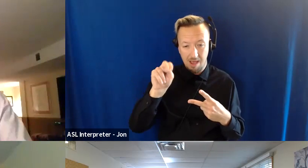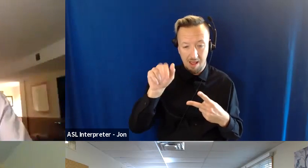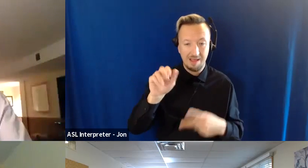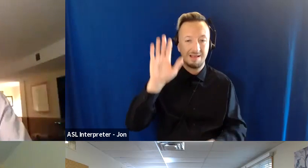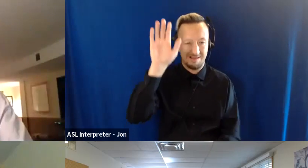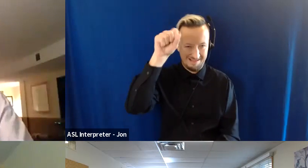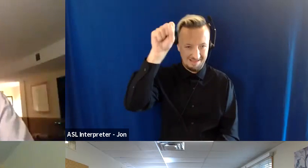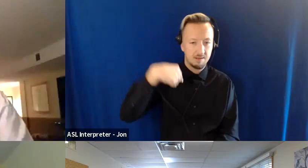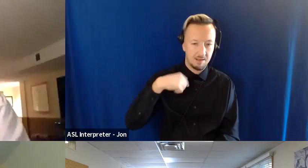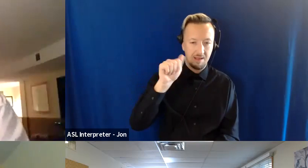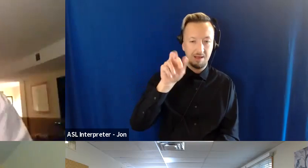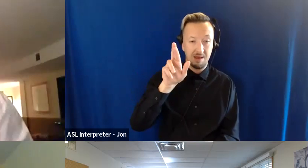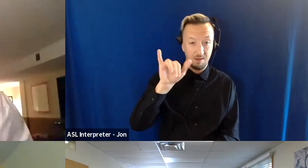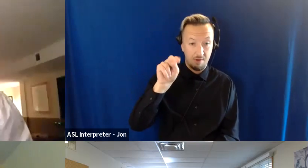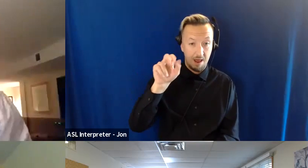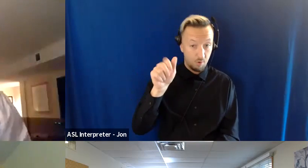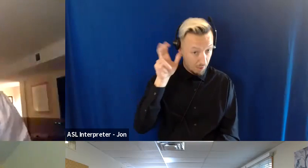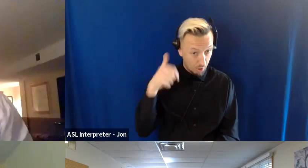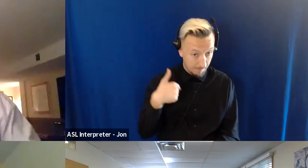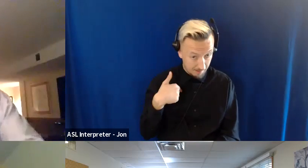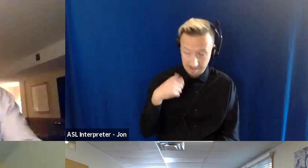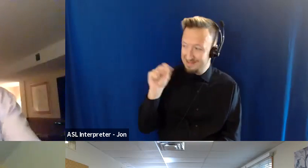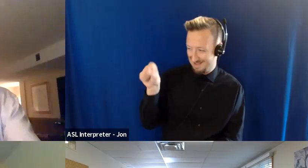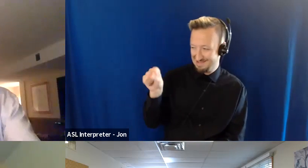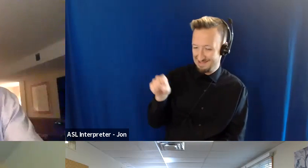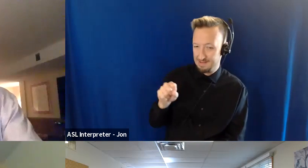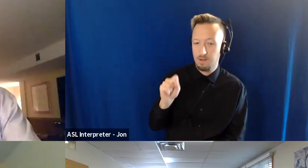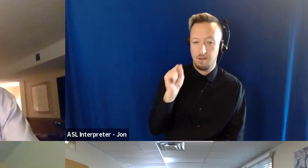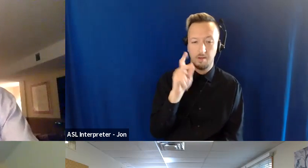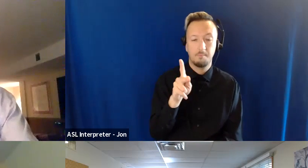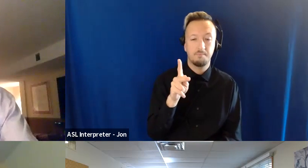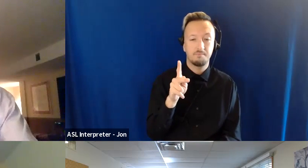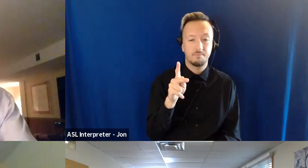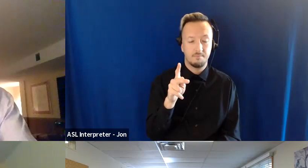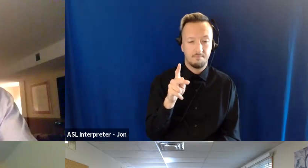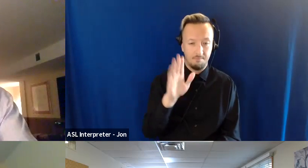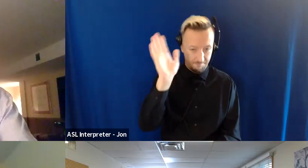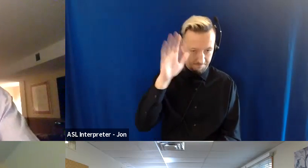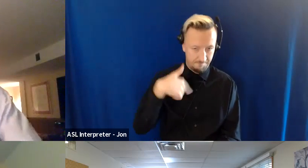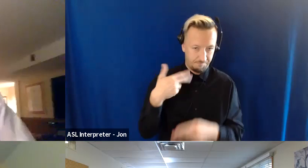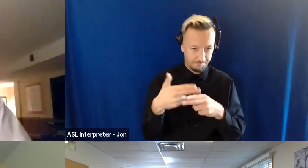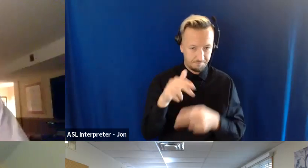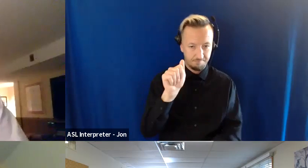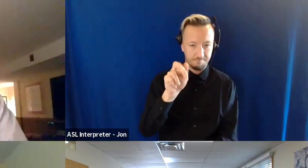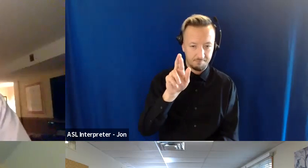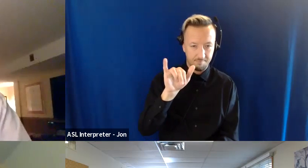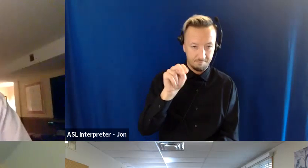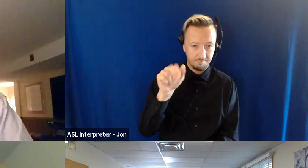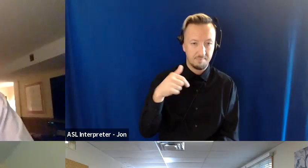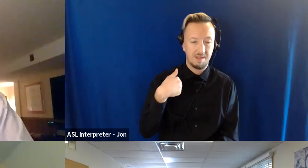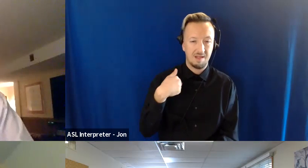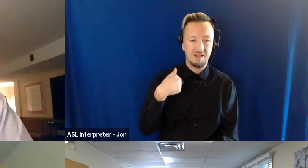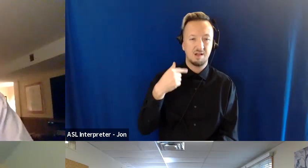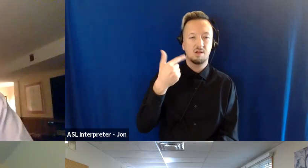Ariana, yep. Can you hear me okay? Yes, we can. All right. So, hi, my name's Ariana. I represent